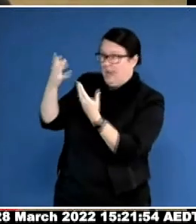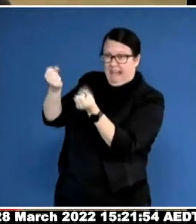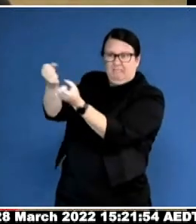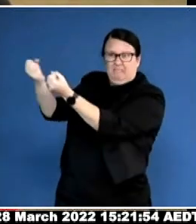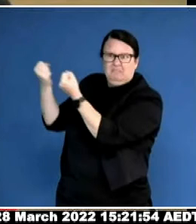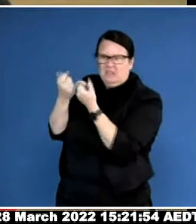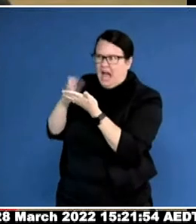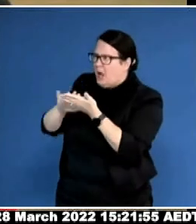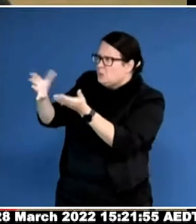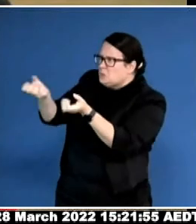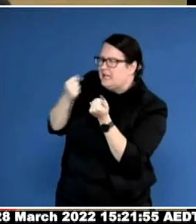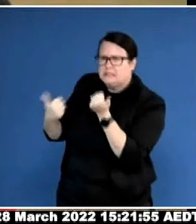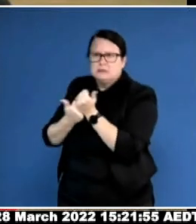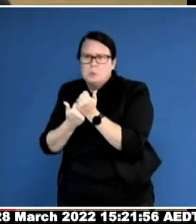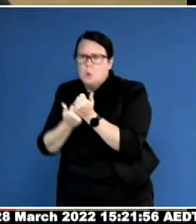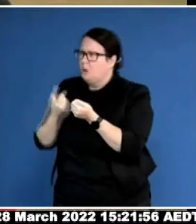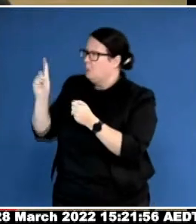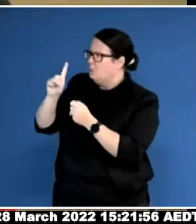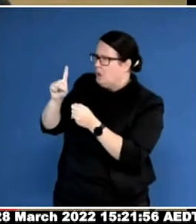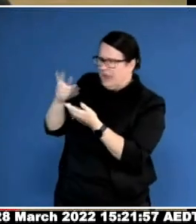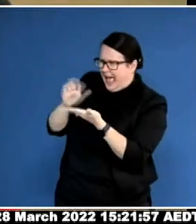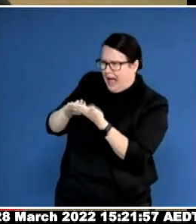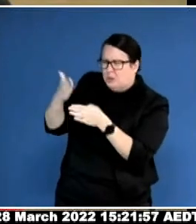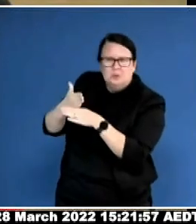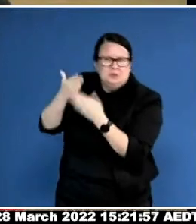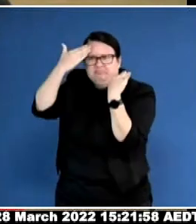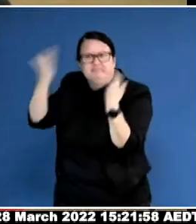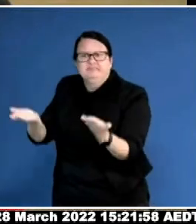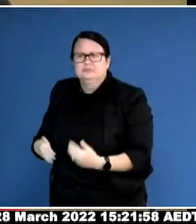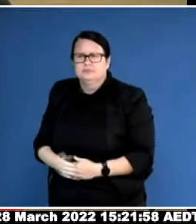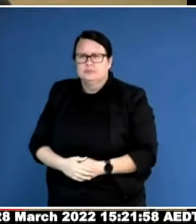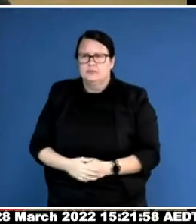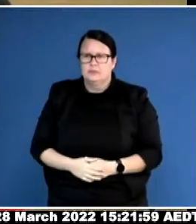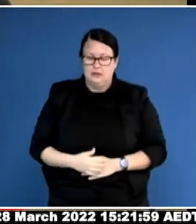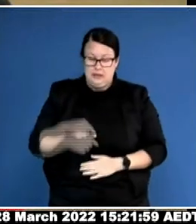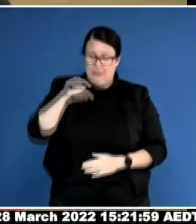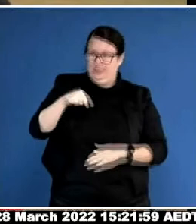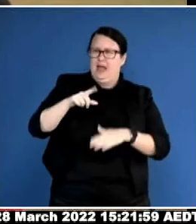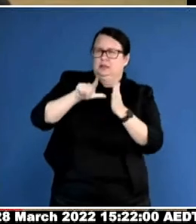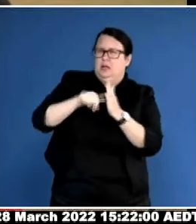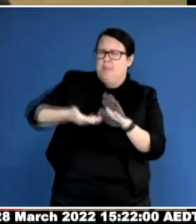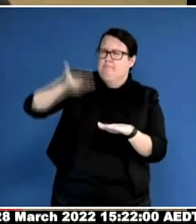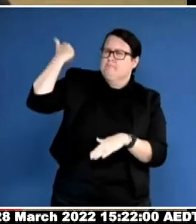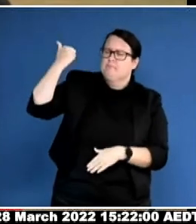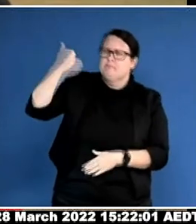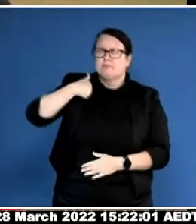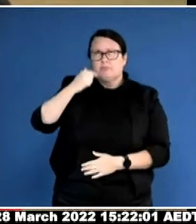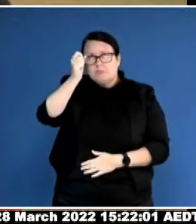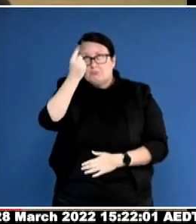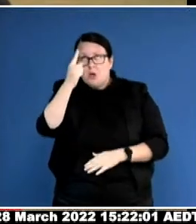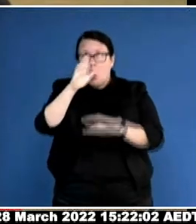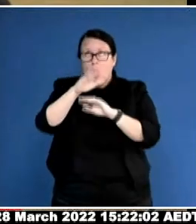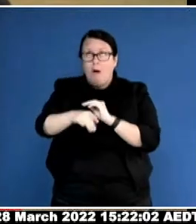available and how the service worked. In those days, my impression of disability services was of those that